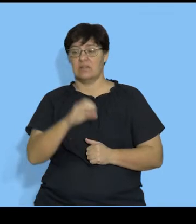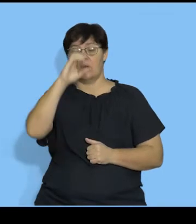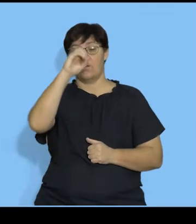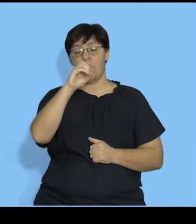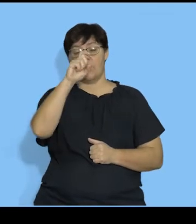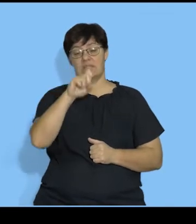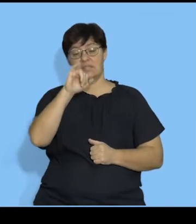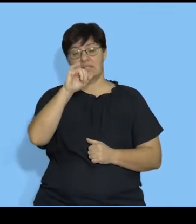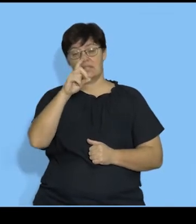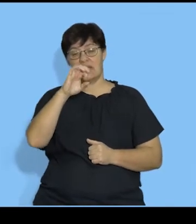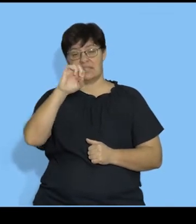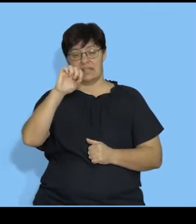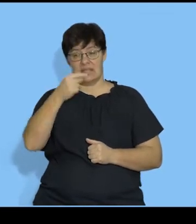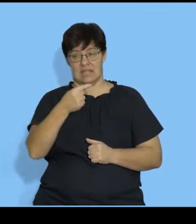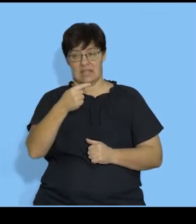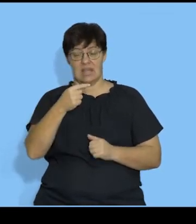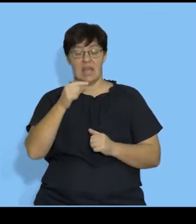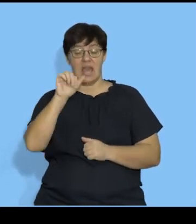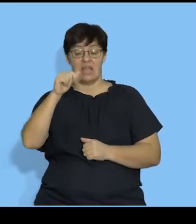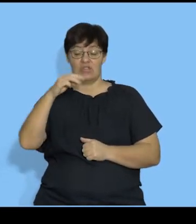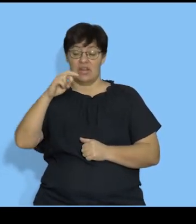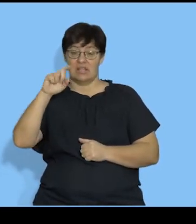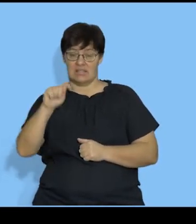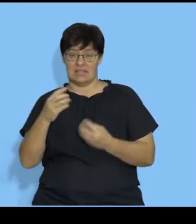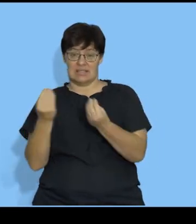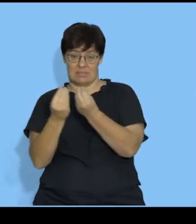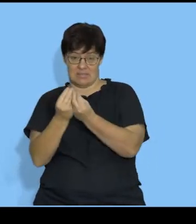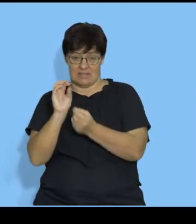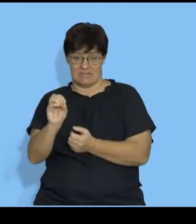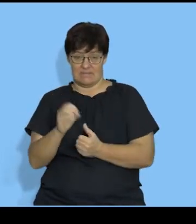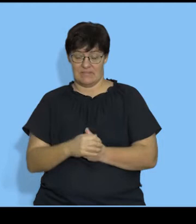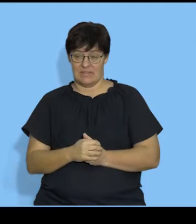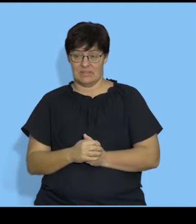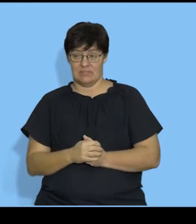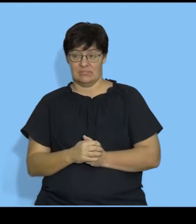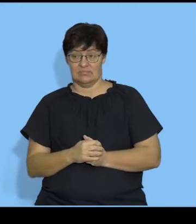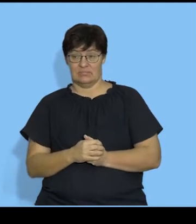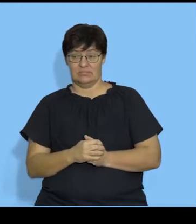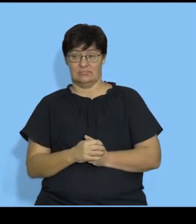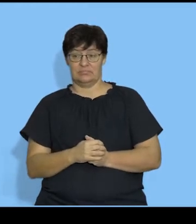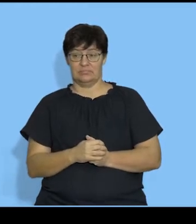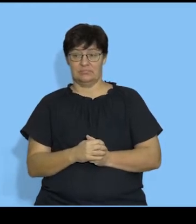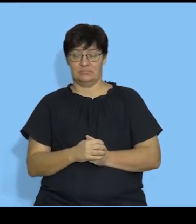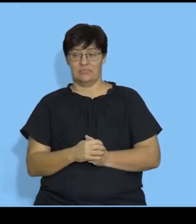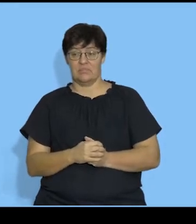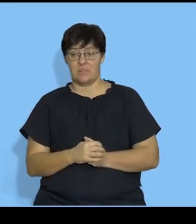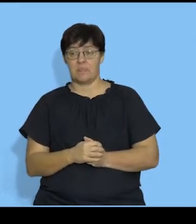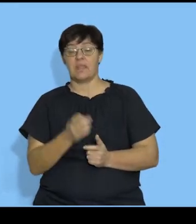agent is a substance. These are substances, okay? These are substances that